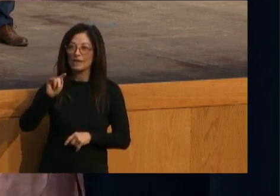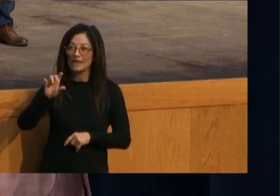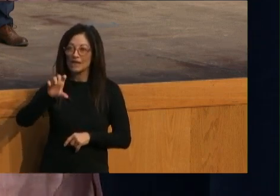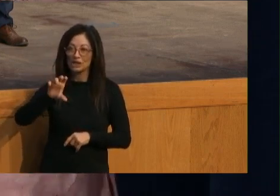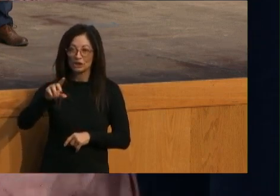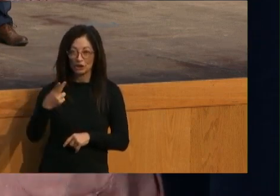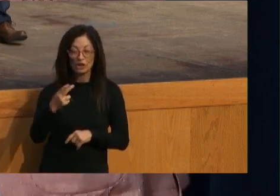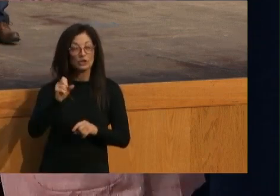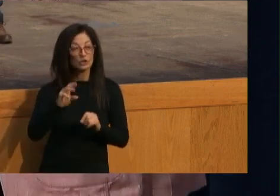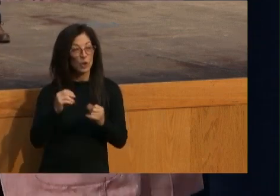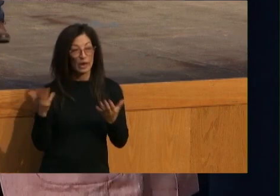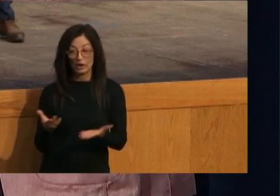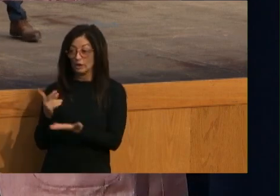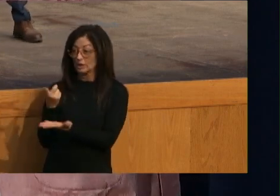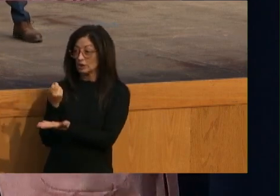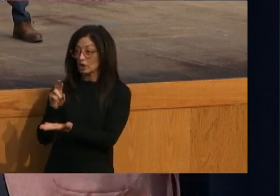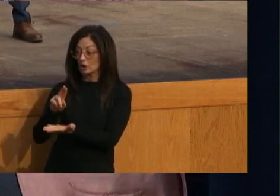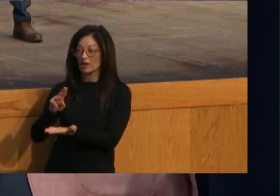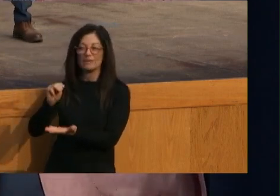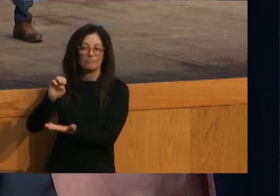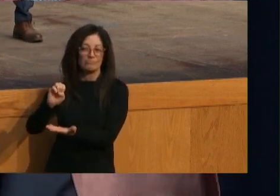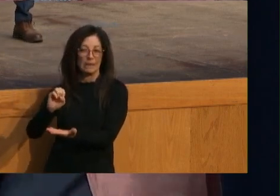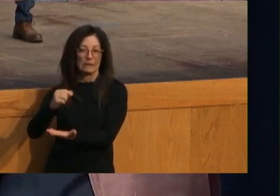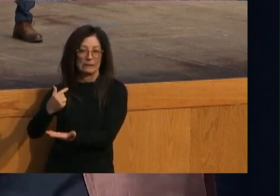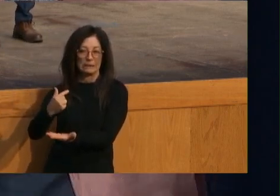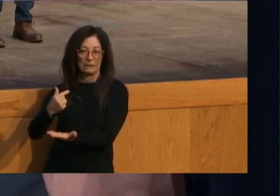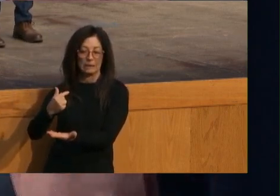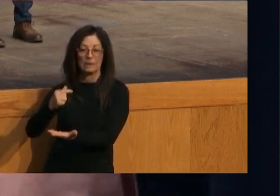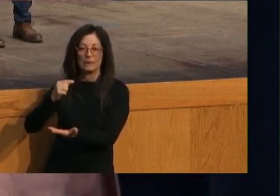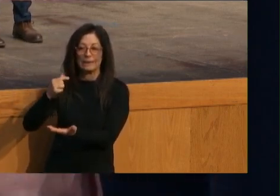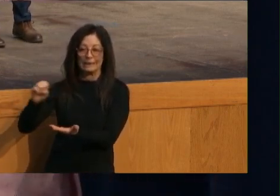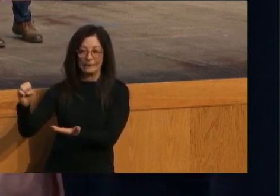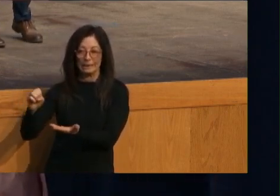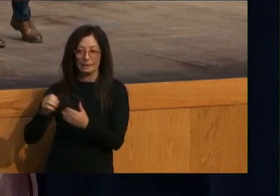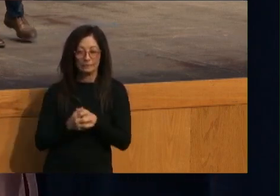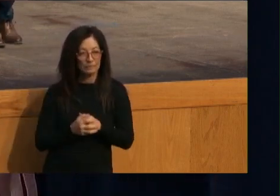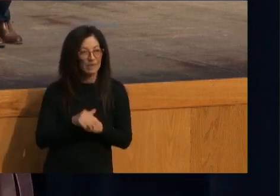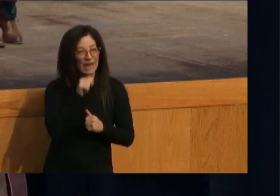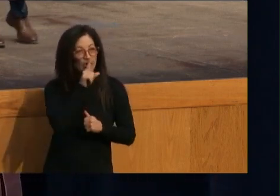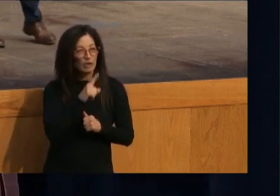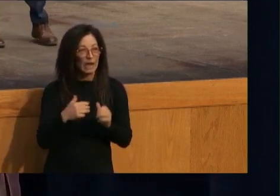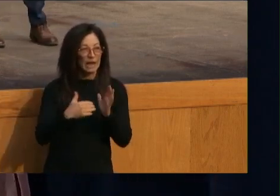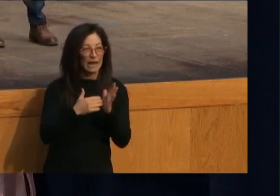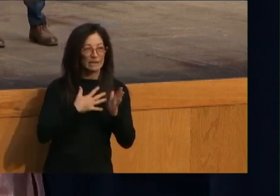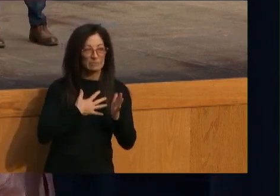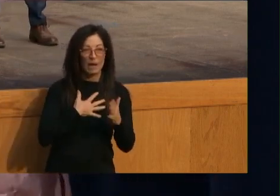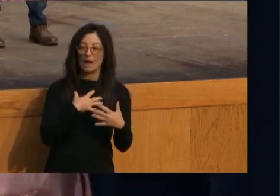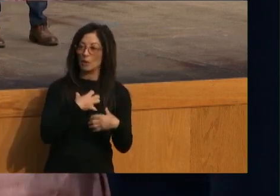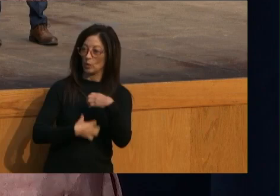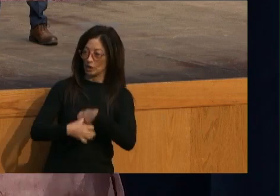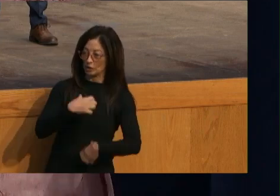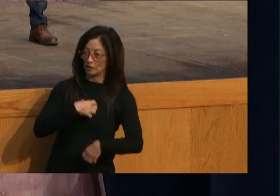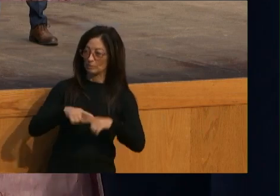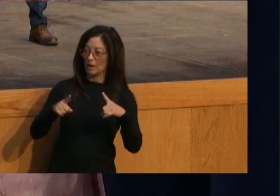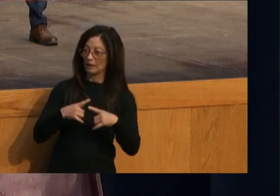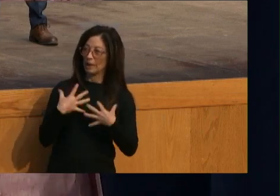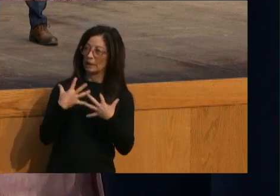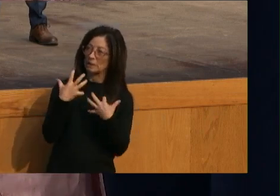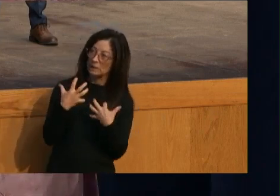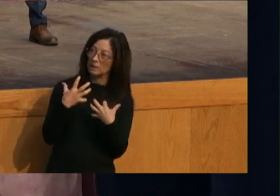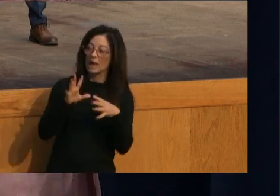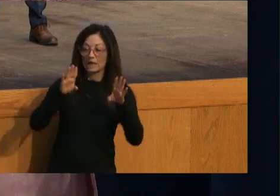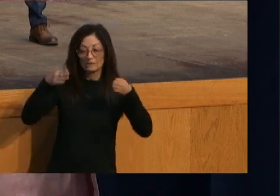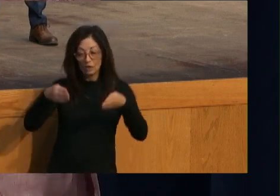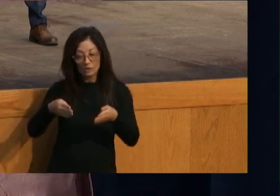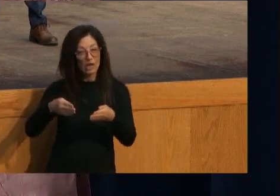McGee here, not necessarily against my wishes, but a little bit to my dismay, has focused on creating, on